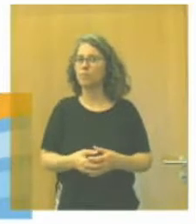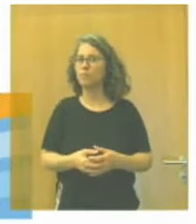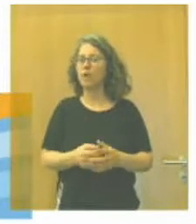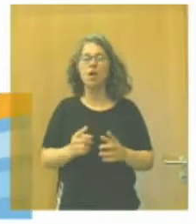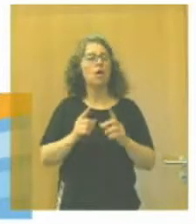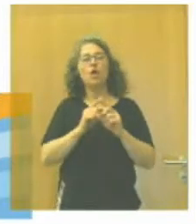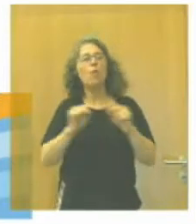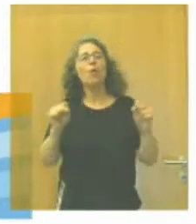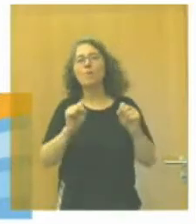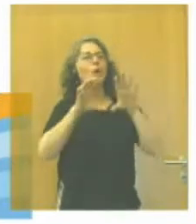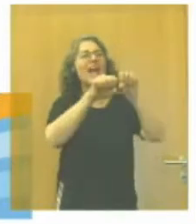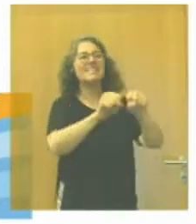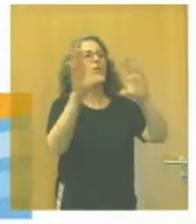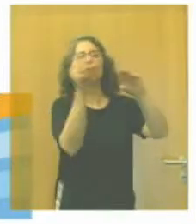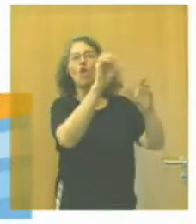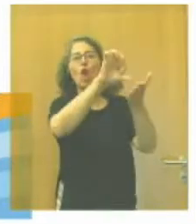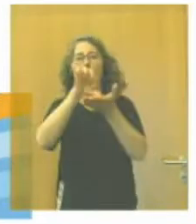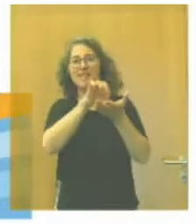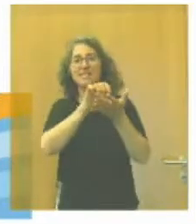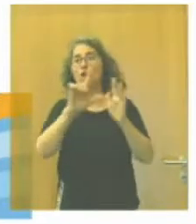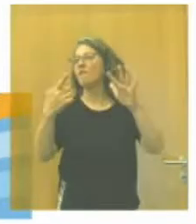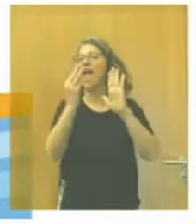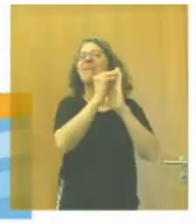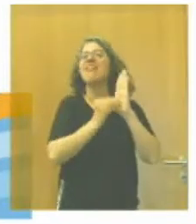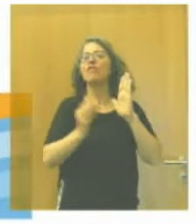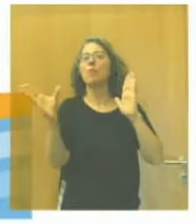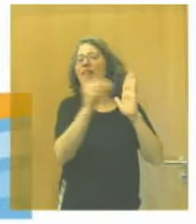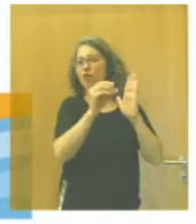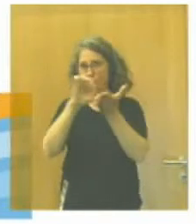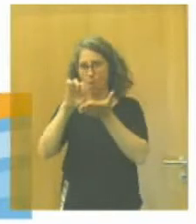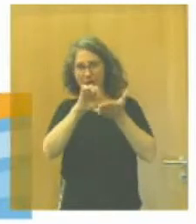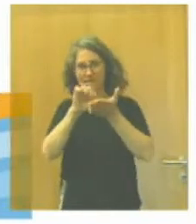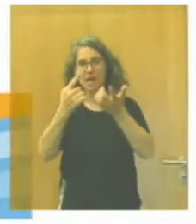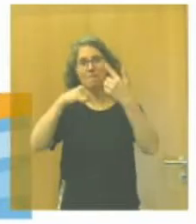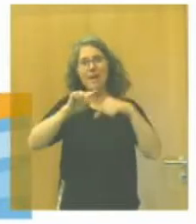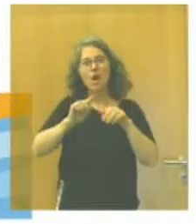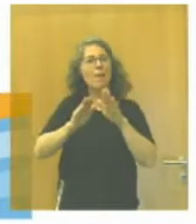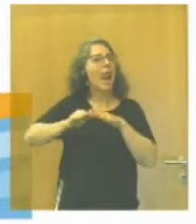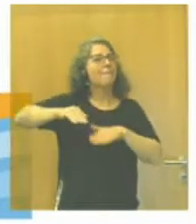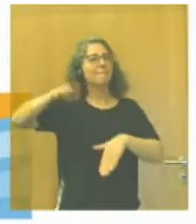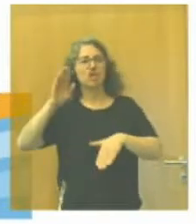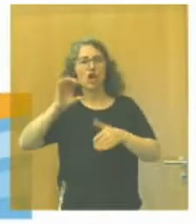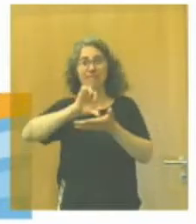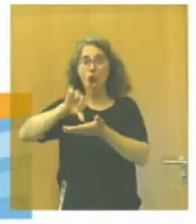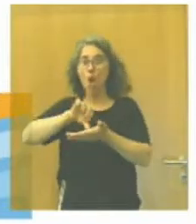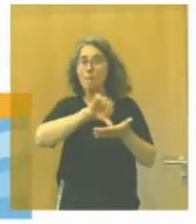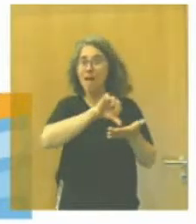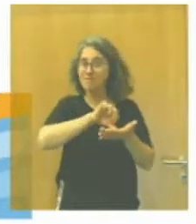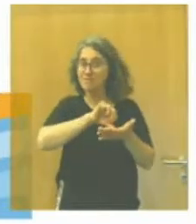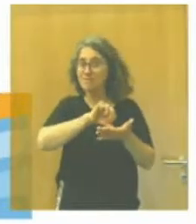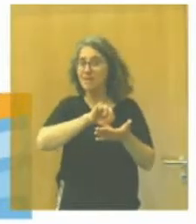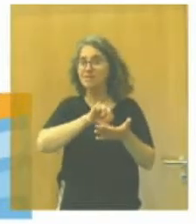So these 4 conditions do comprise the vast majority of the health